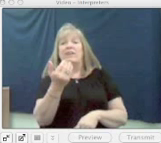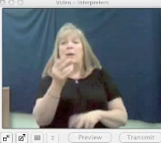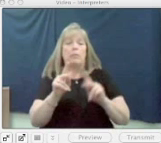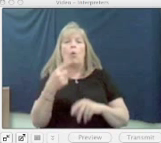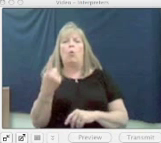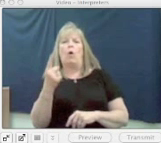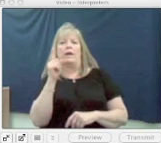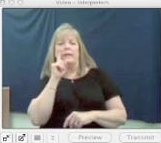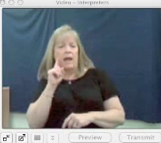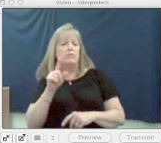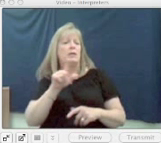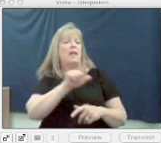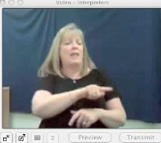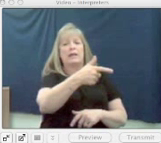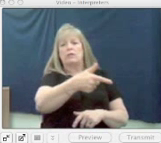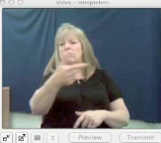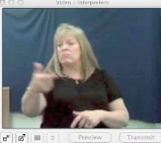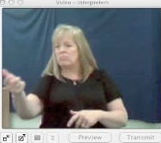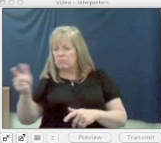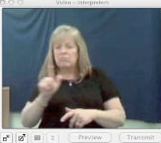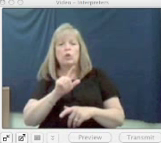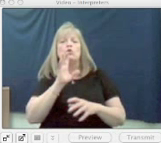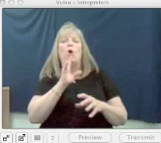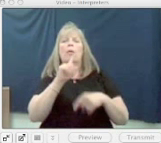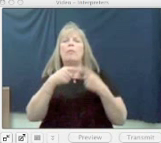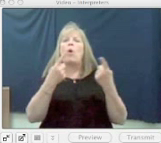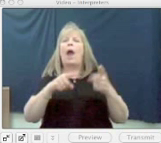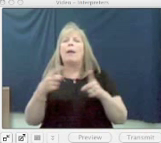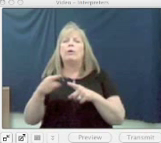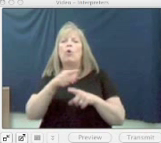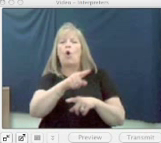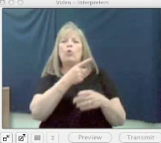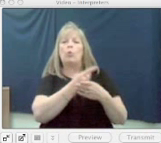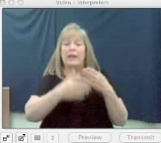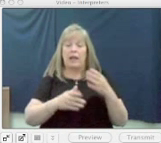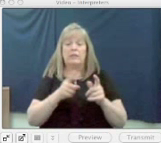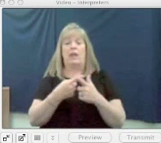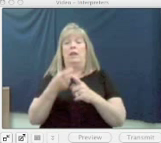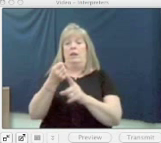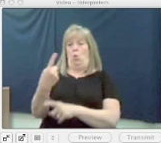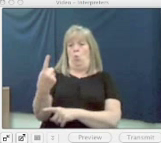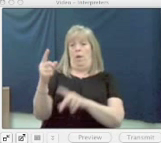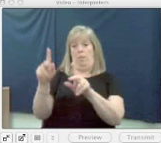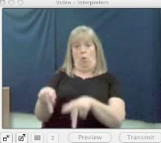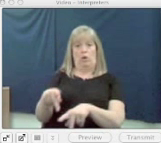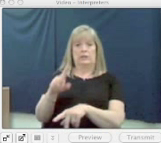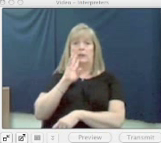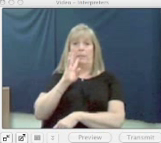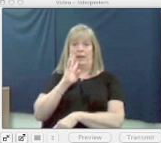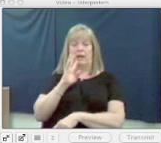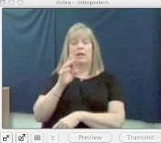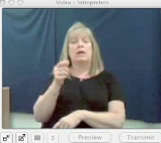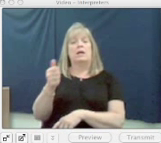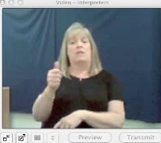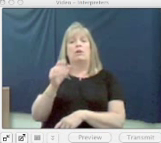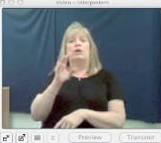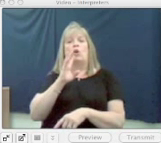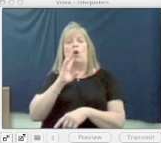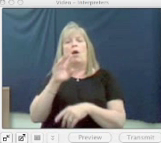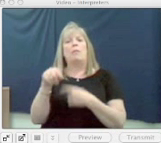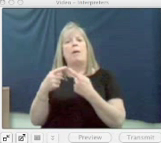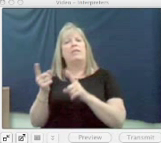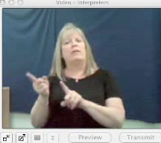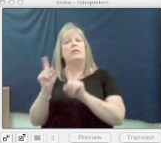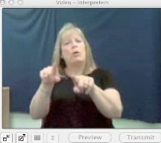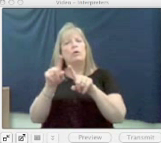talk about their weekend activities. And the person who is speaking is talking about attending a